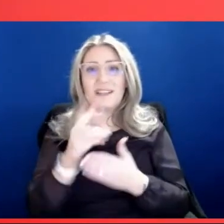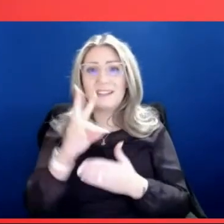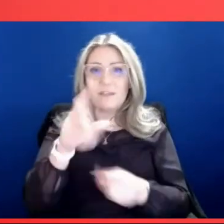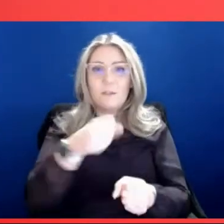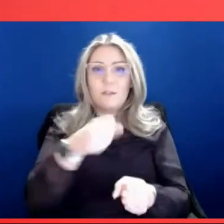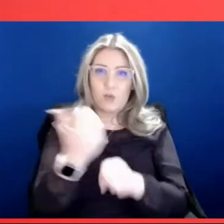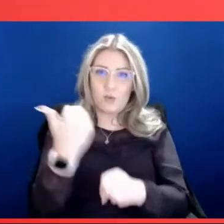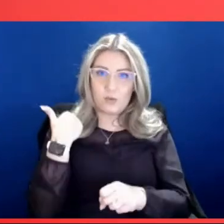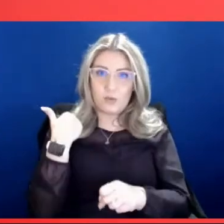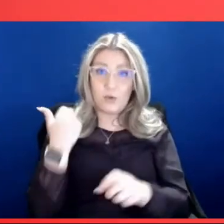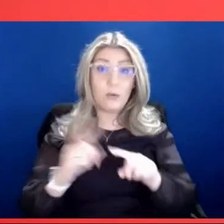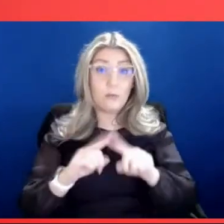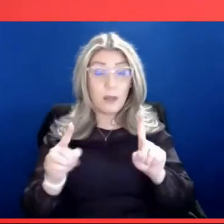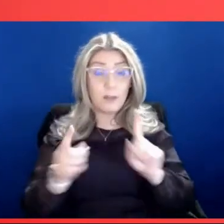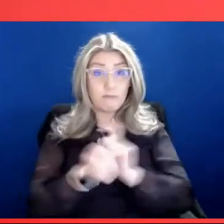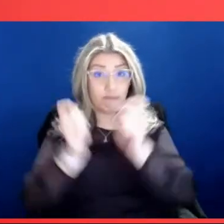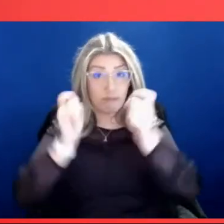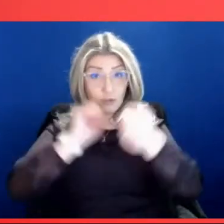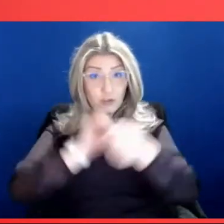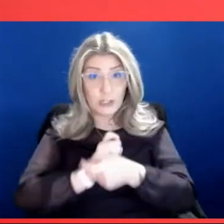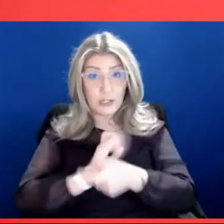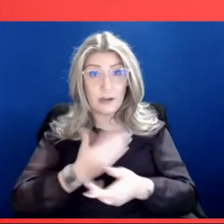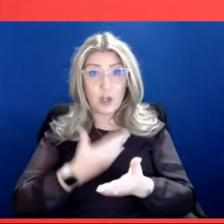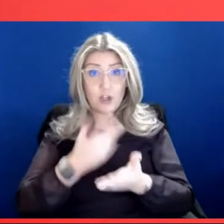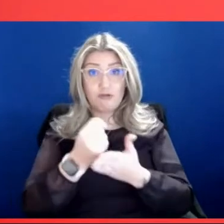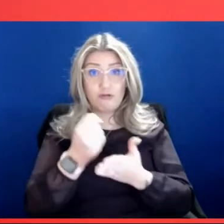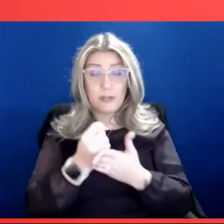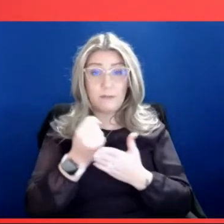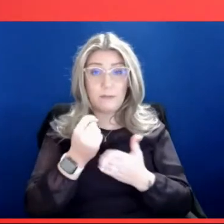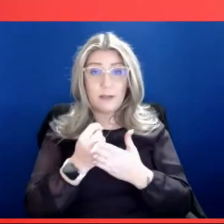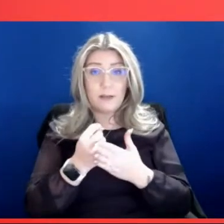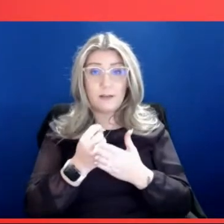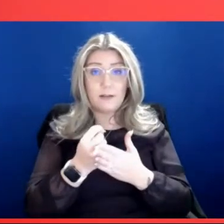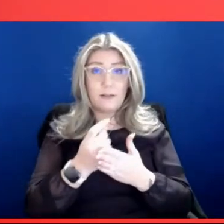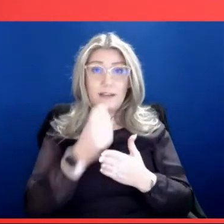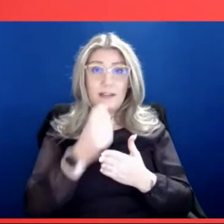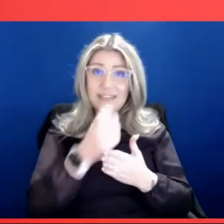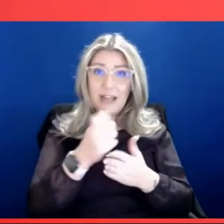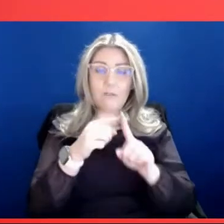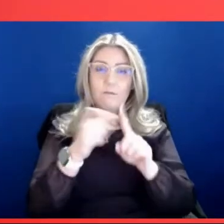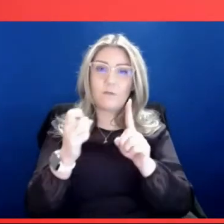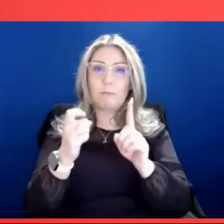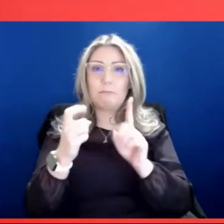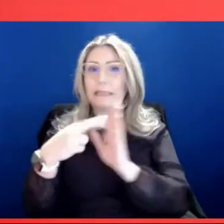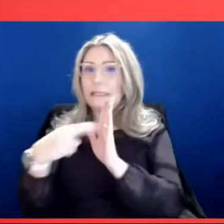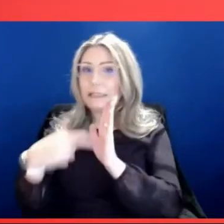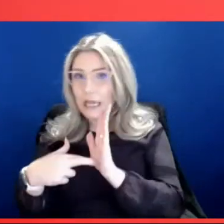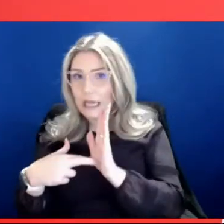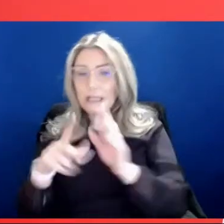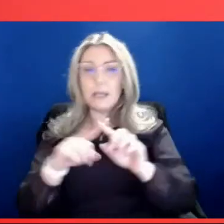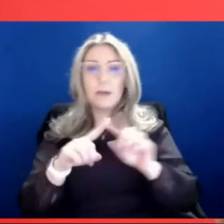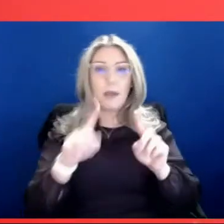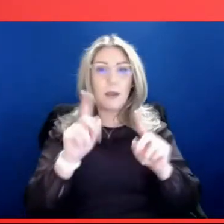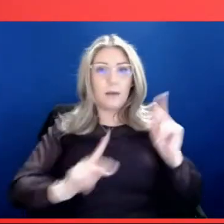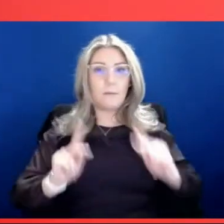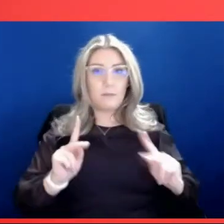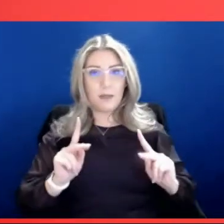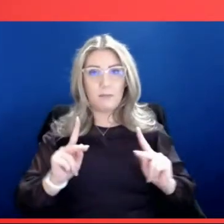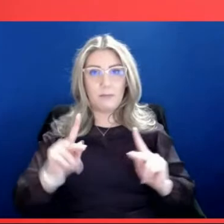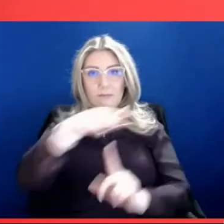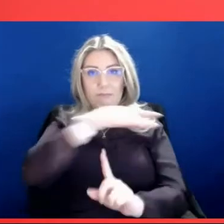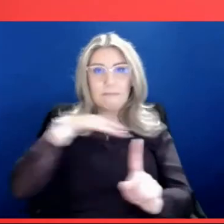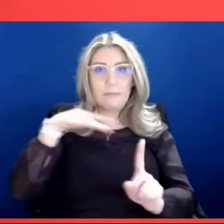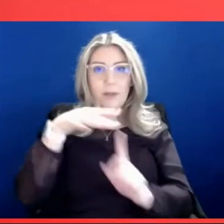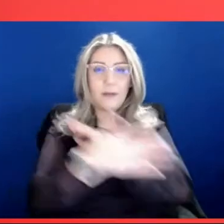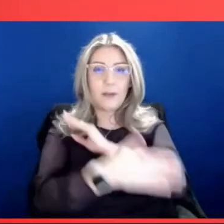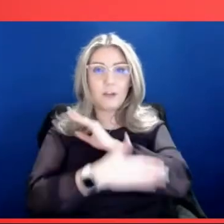there has been a change in our treatment. It's not driven by guidelines, but for people, around the country who are involved in